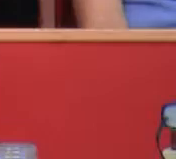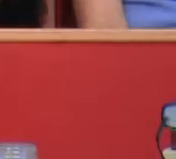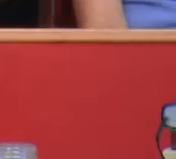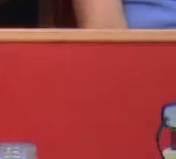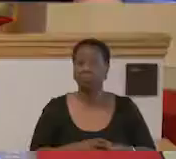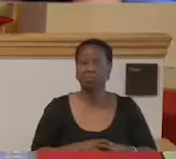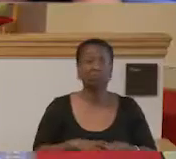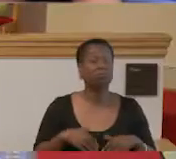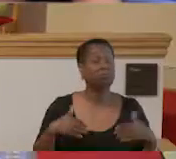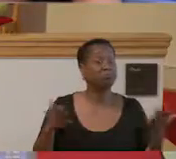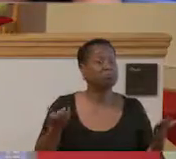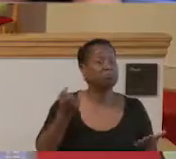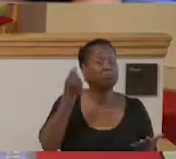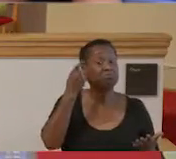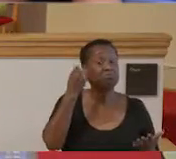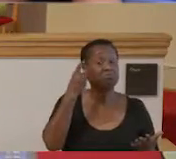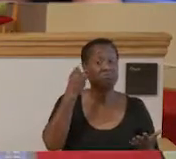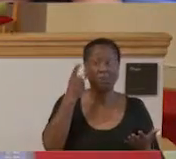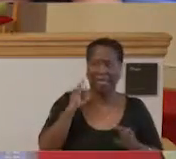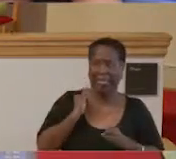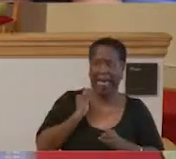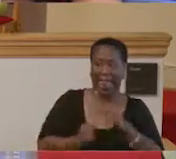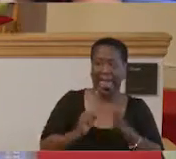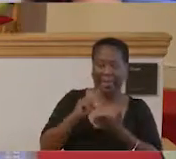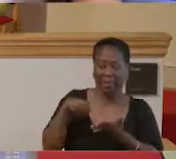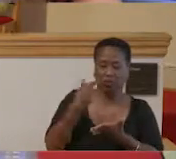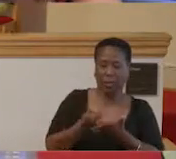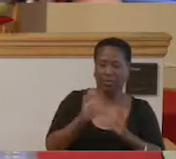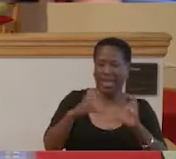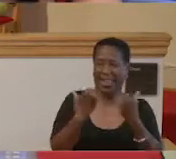I understand that the last graduating class was